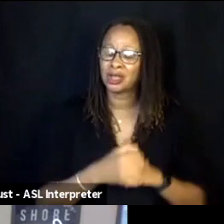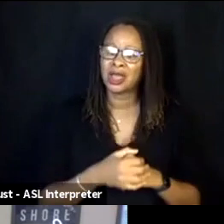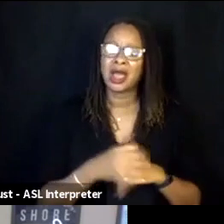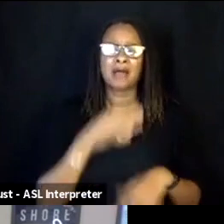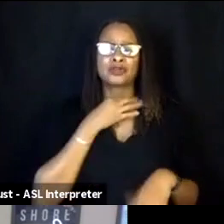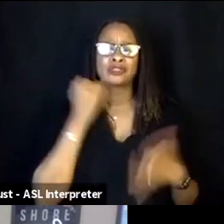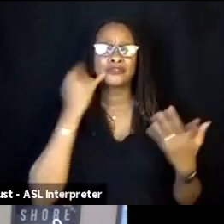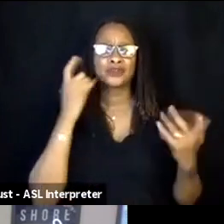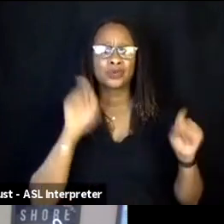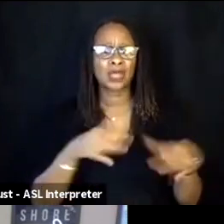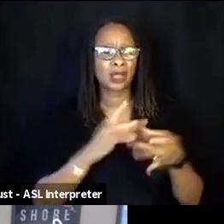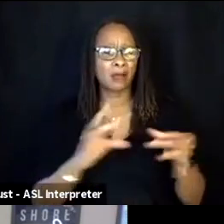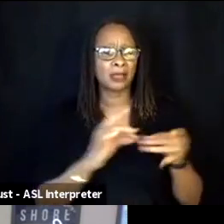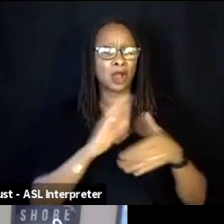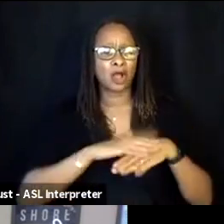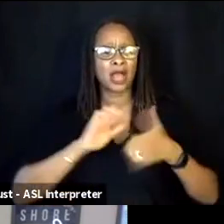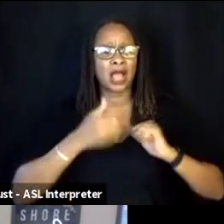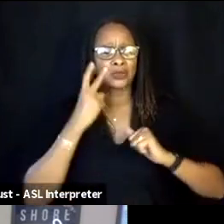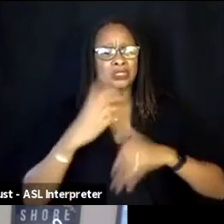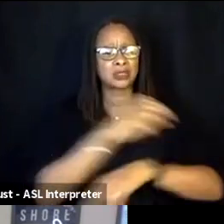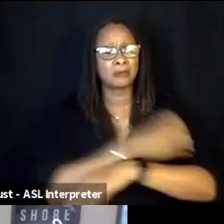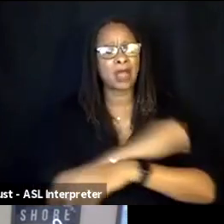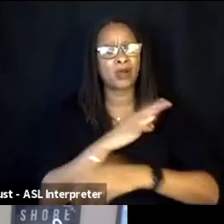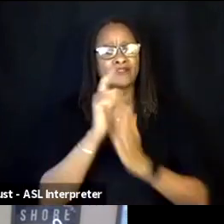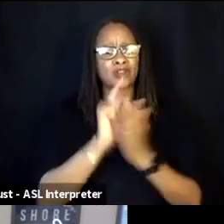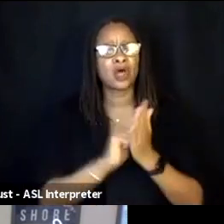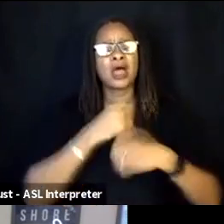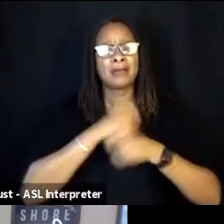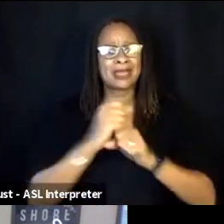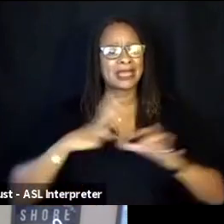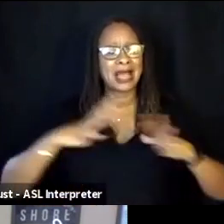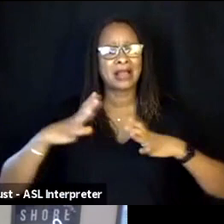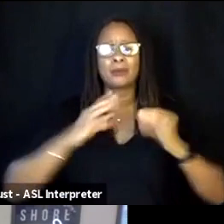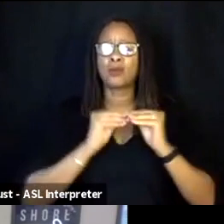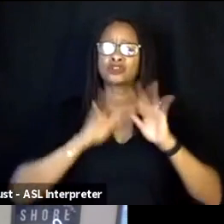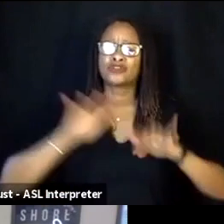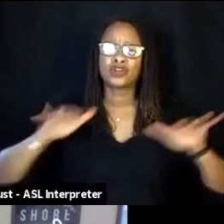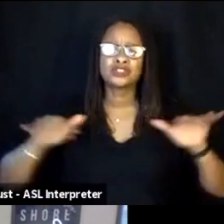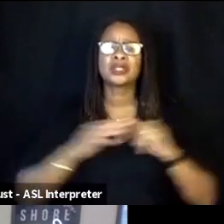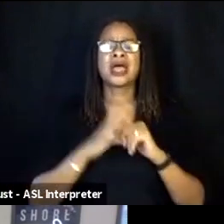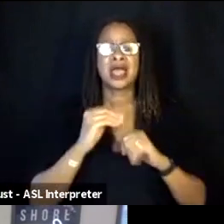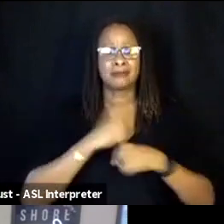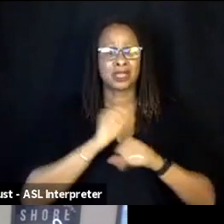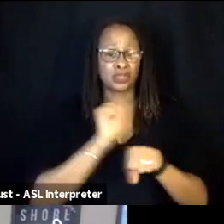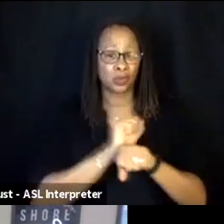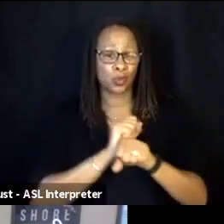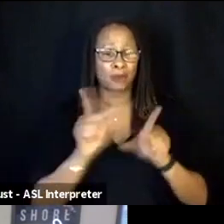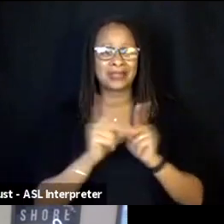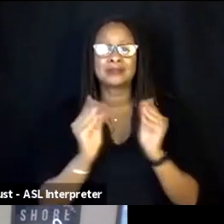can comment on how you see the power of the law in making Hollywood more diverse and making the workplace more